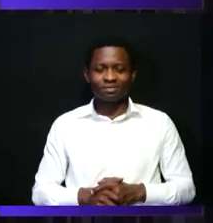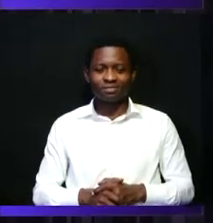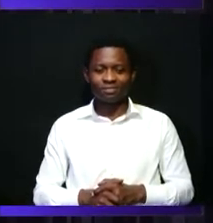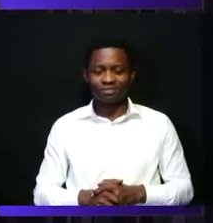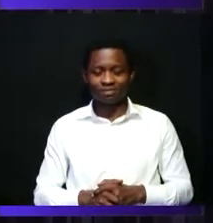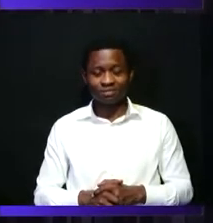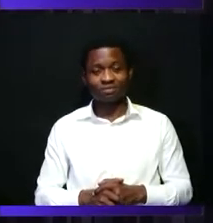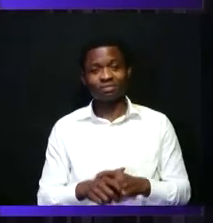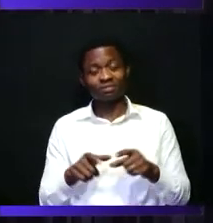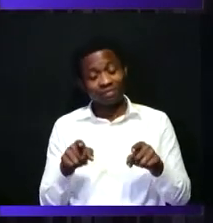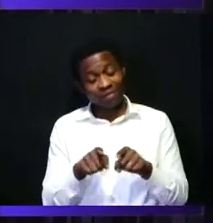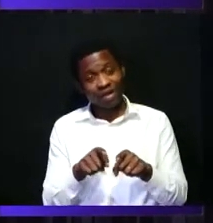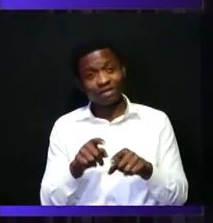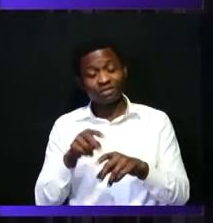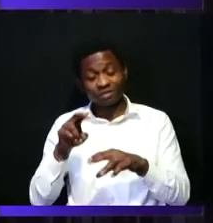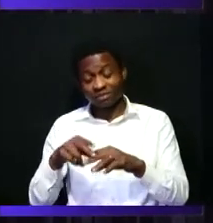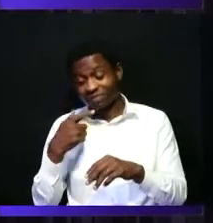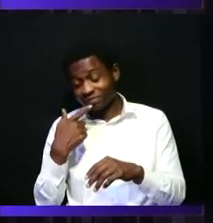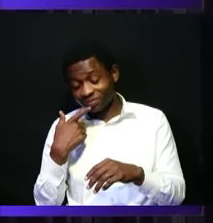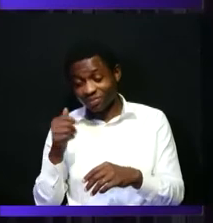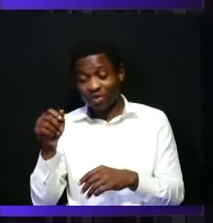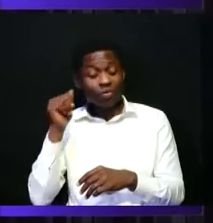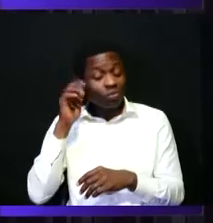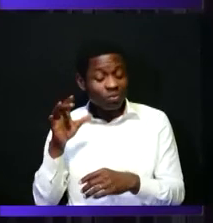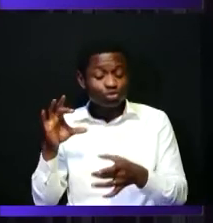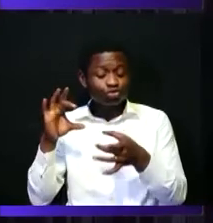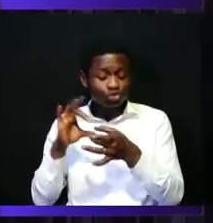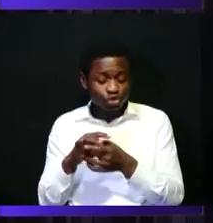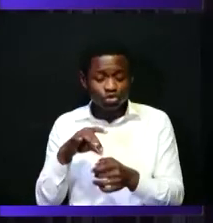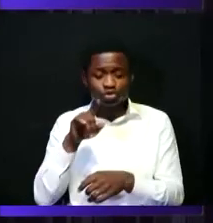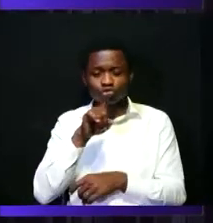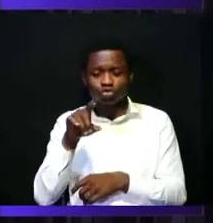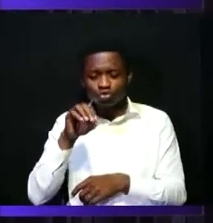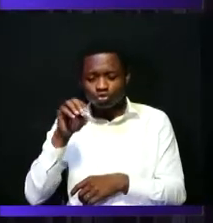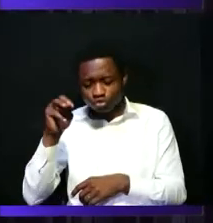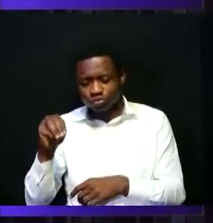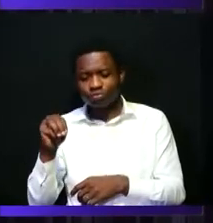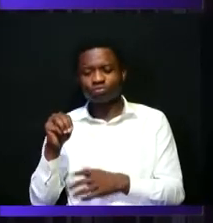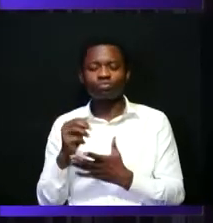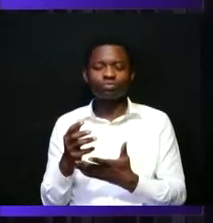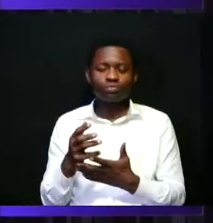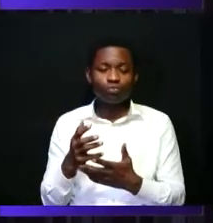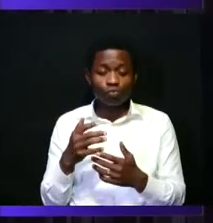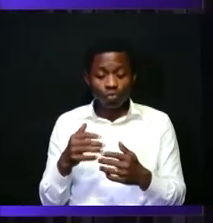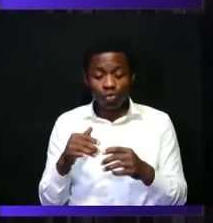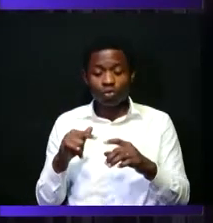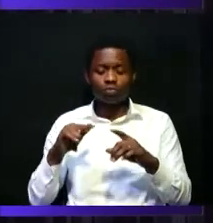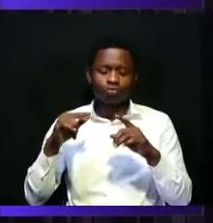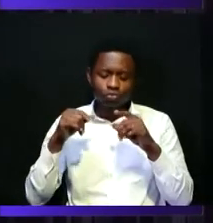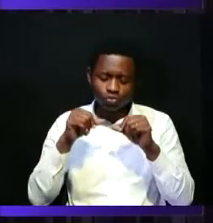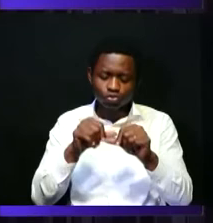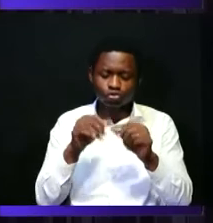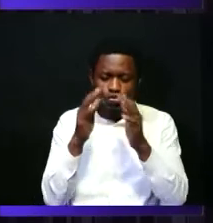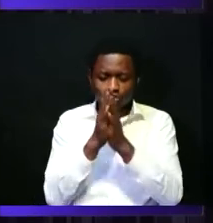as our Father did indicate, we want to continue to raise intercession. And so tomorrow night, we are